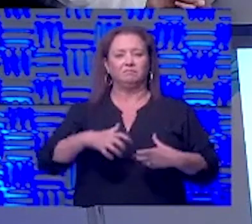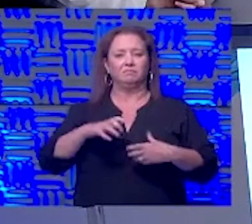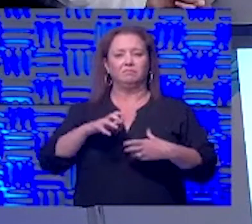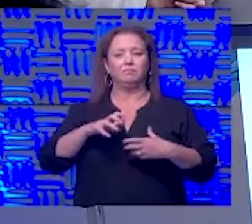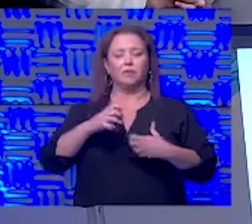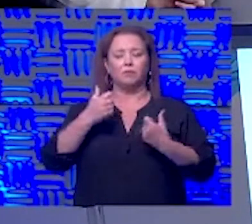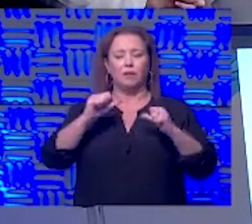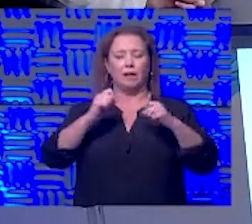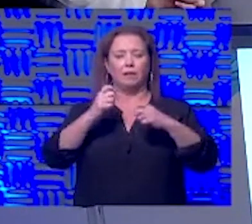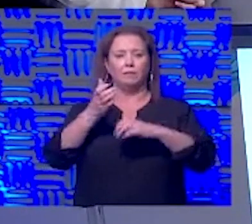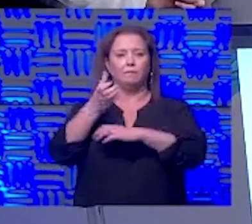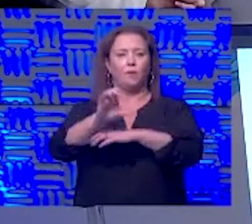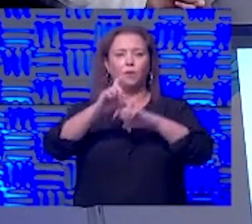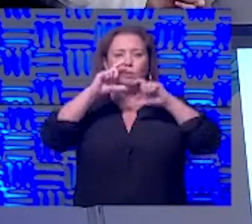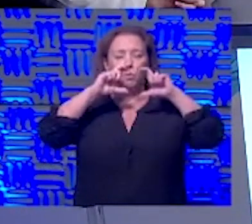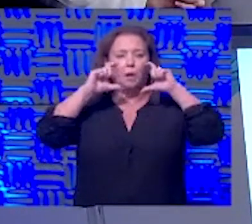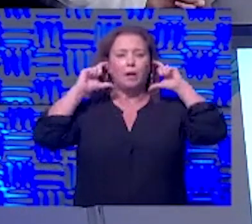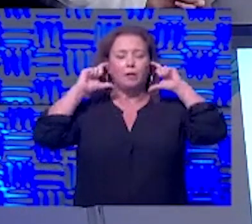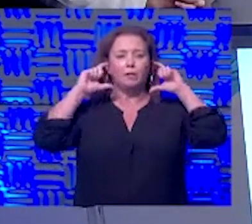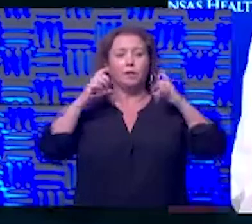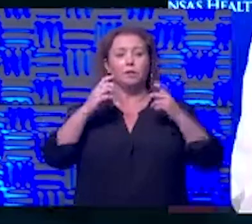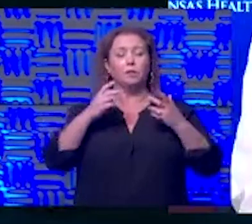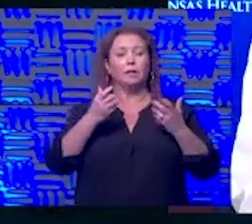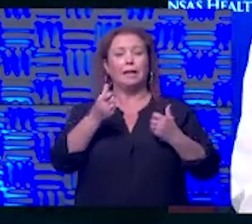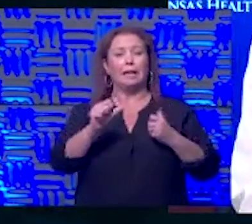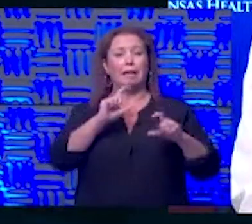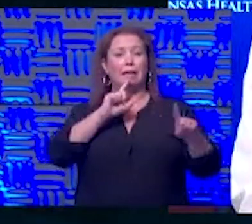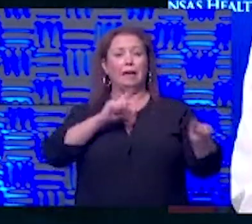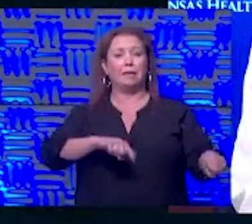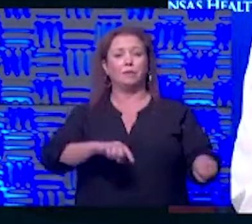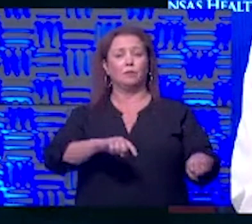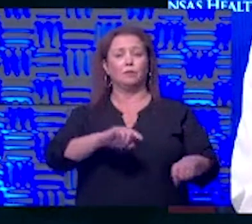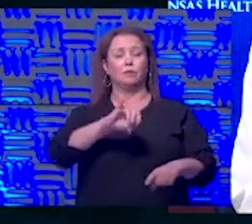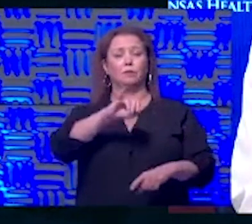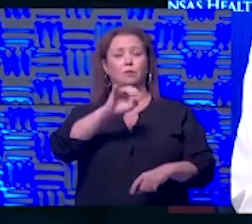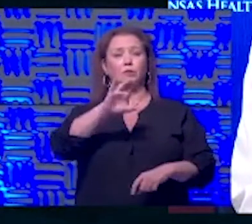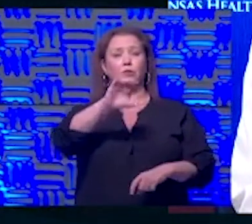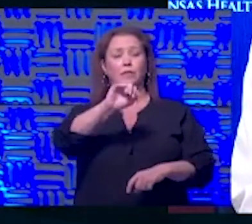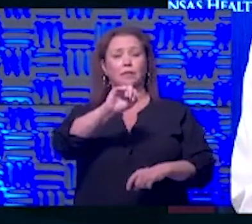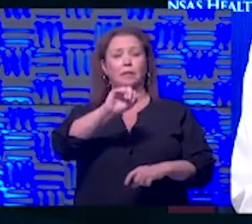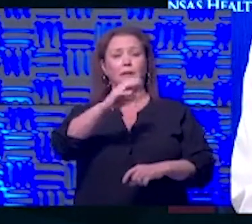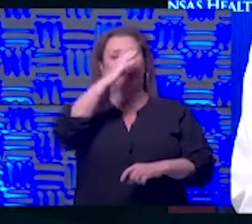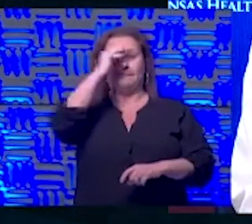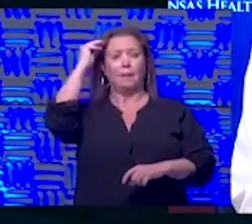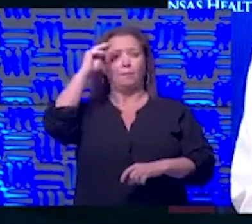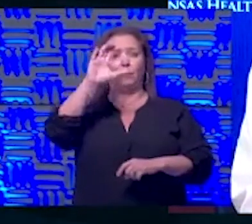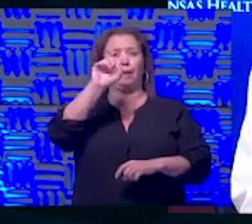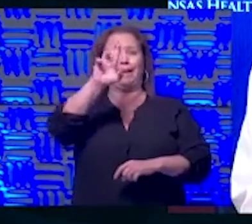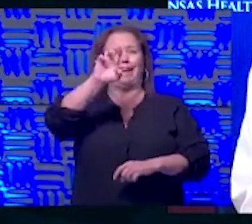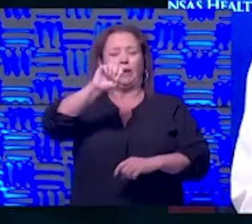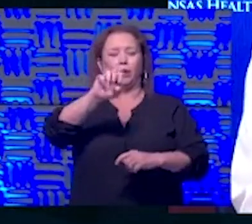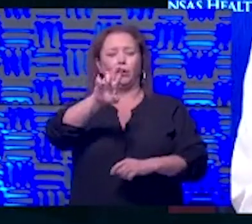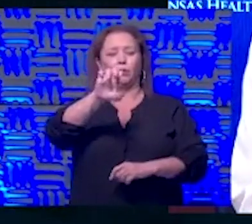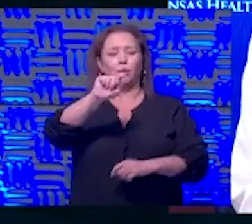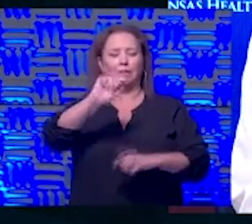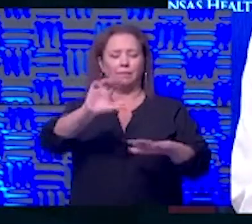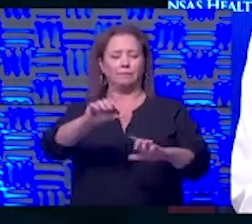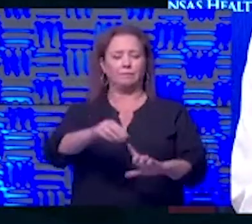make them keep them on. Okay, Solution? Jess. Here we go. This is a good one because the memory care units have some special